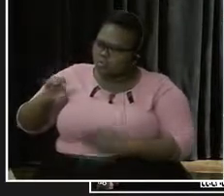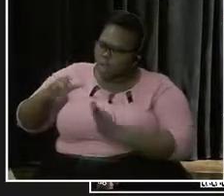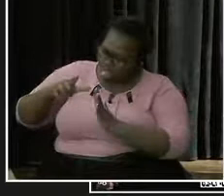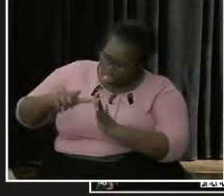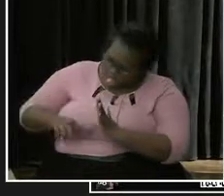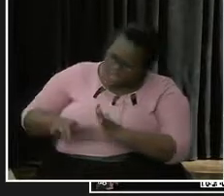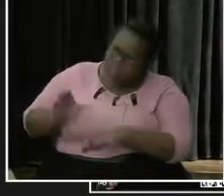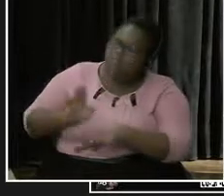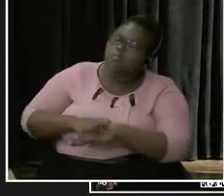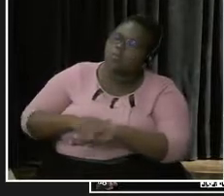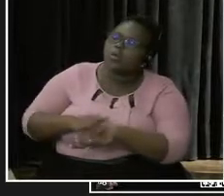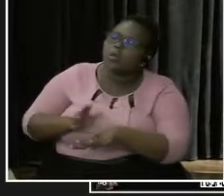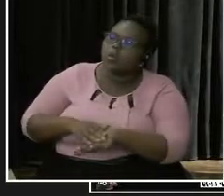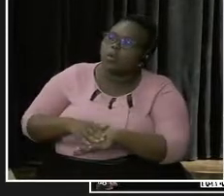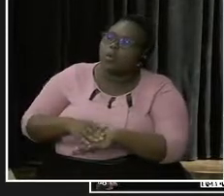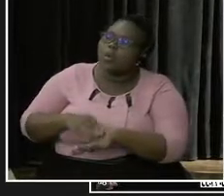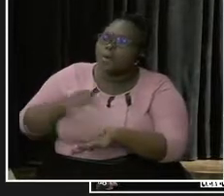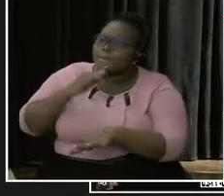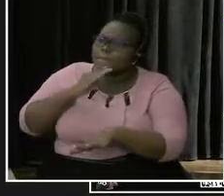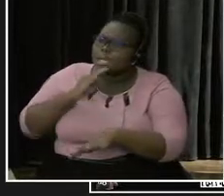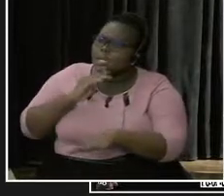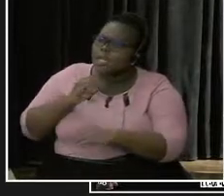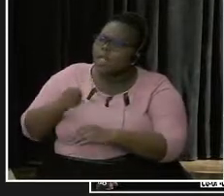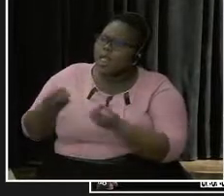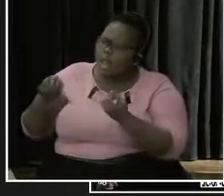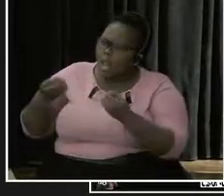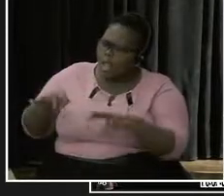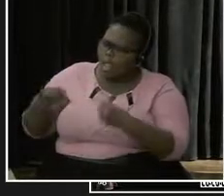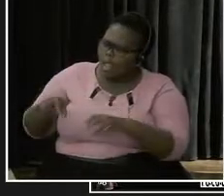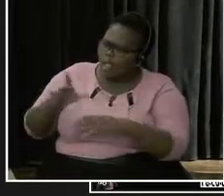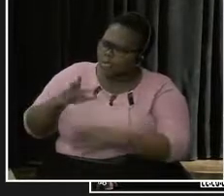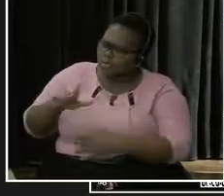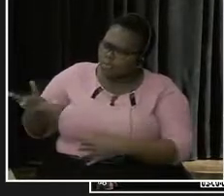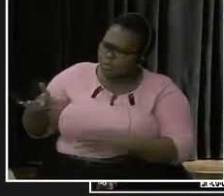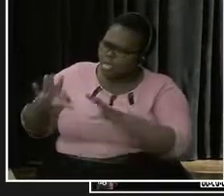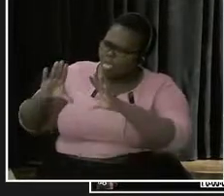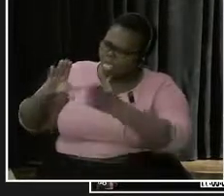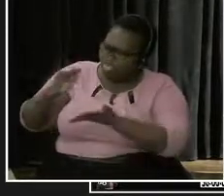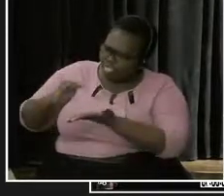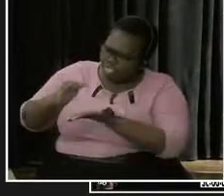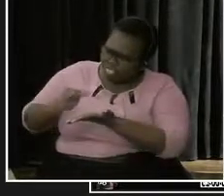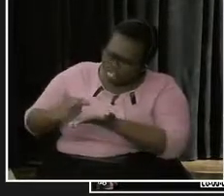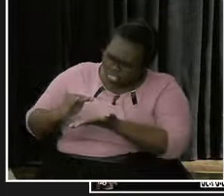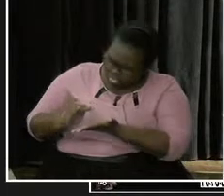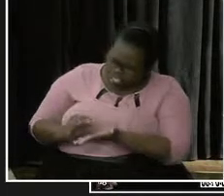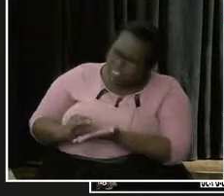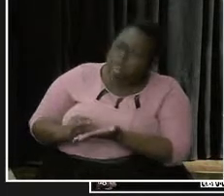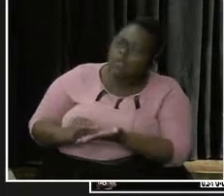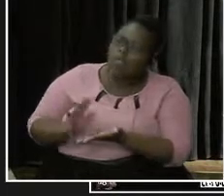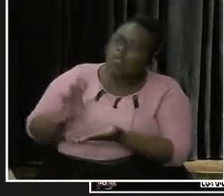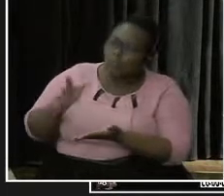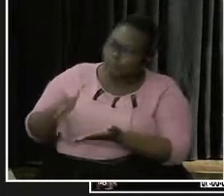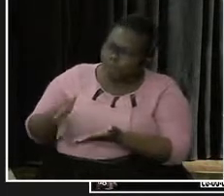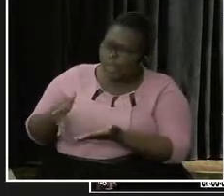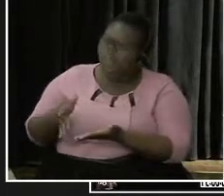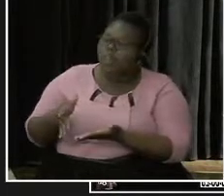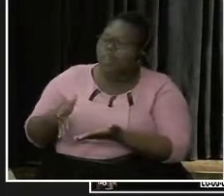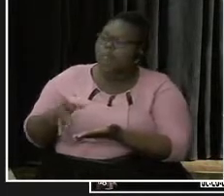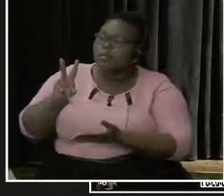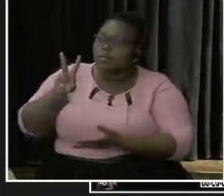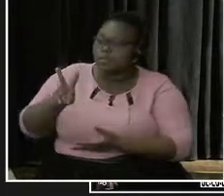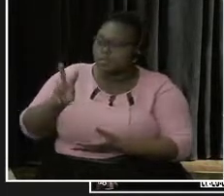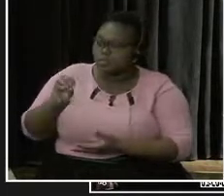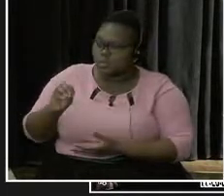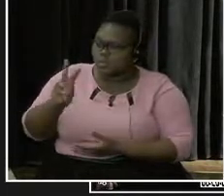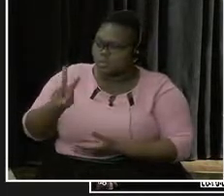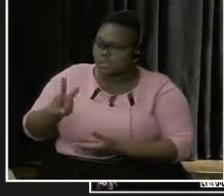to reduce the water losses to 25% by 2026, which is an accepted